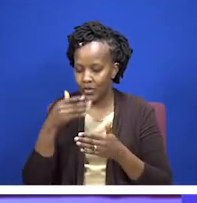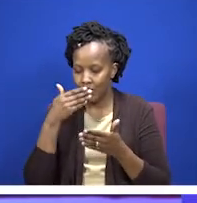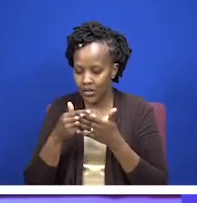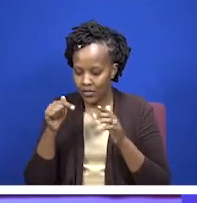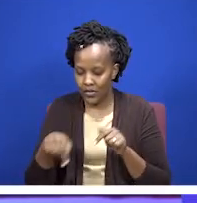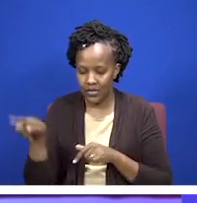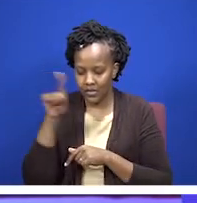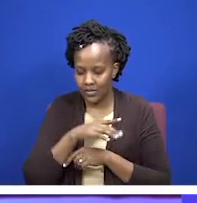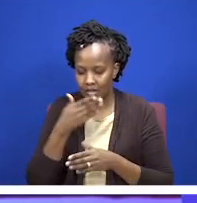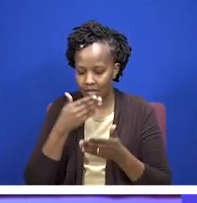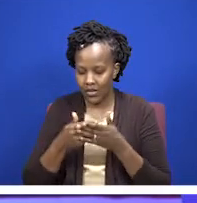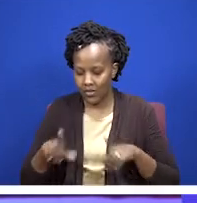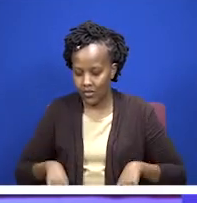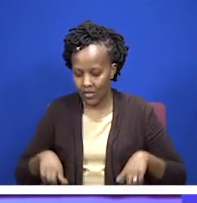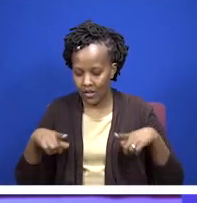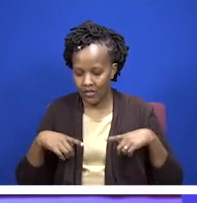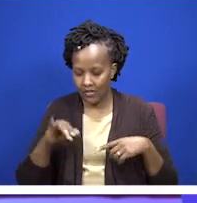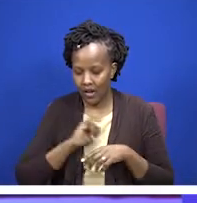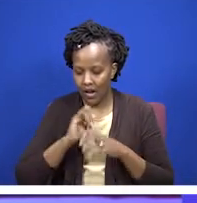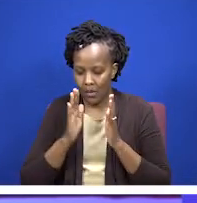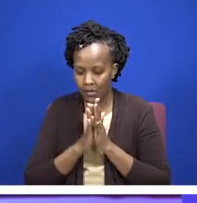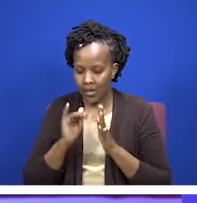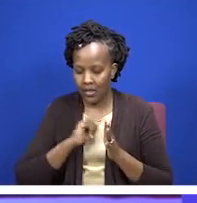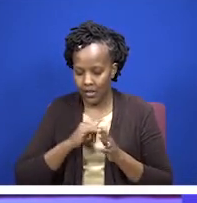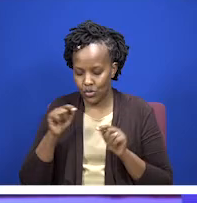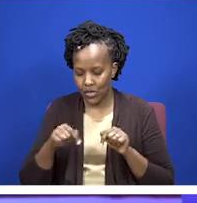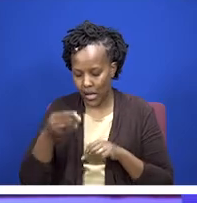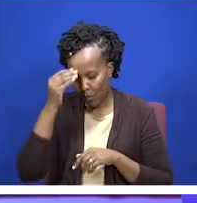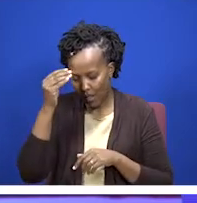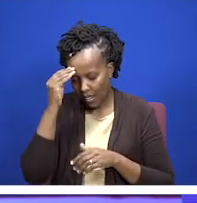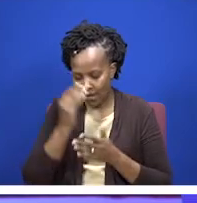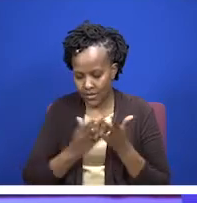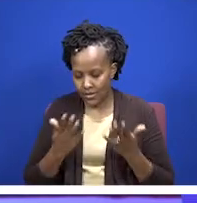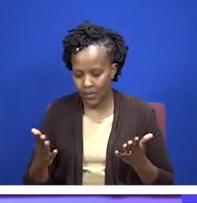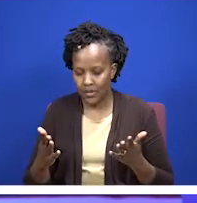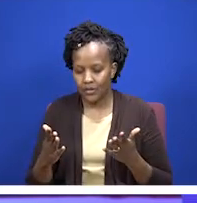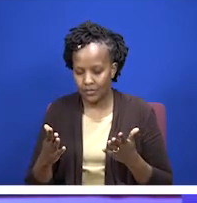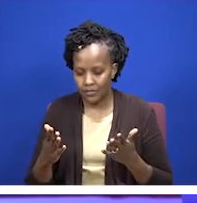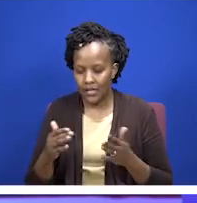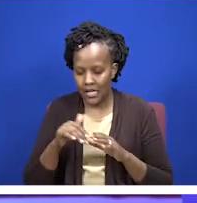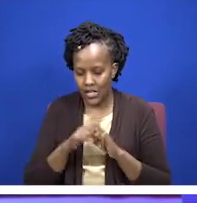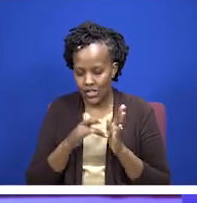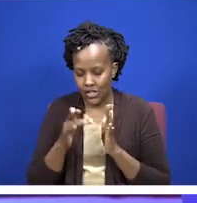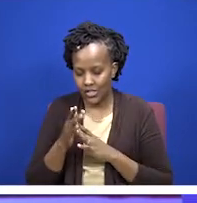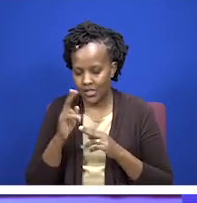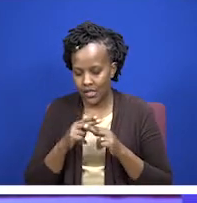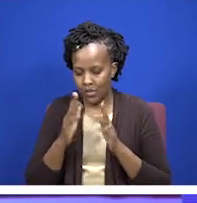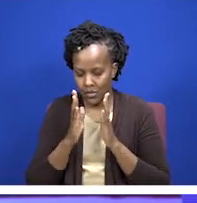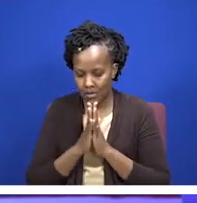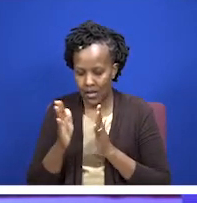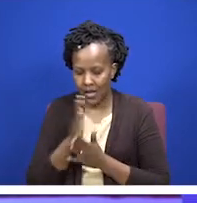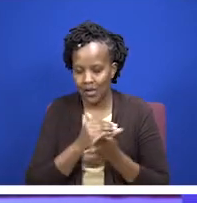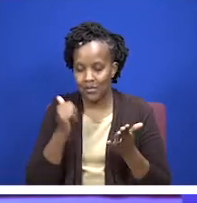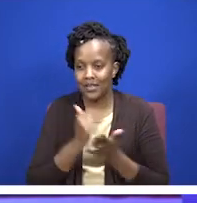life and thank you for the gift of salvation. I pray that you'll help us to learn something as we go through the lesson. This we pray in Jesus' name. Amen.